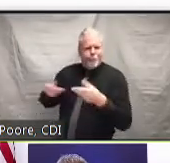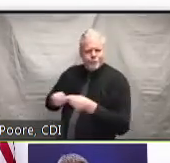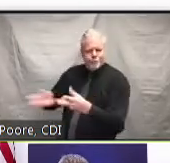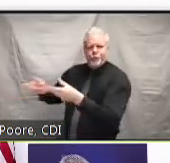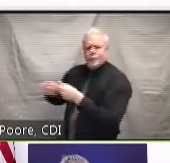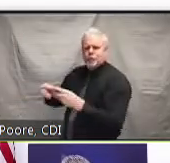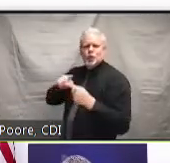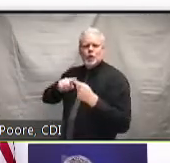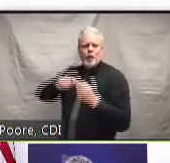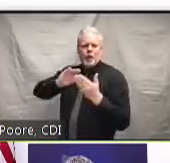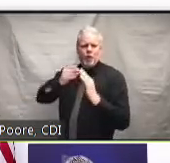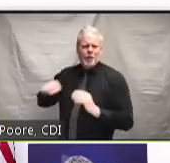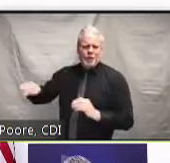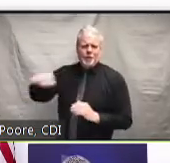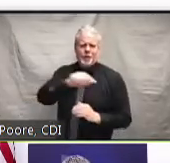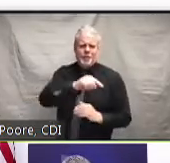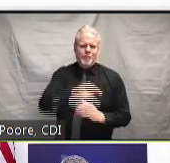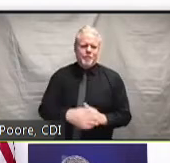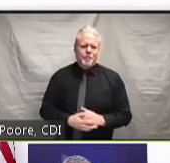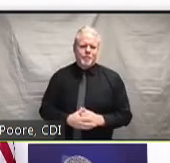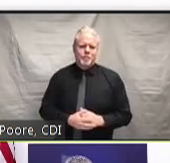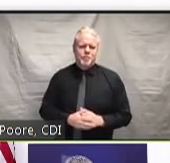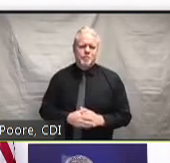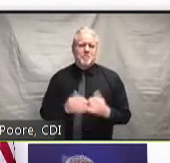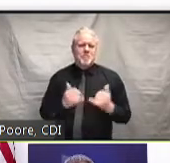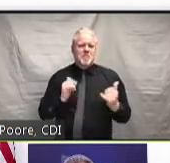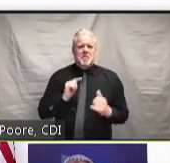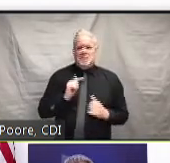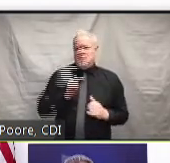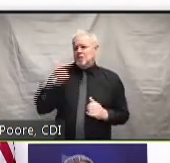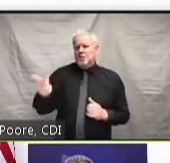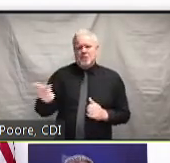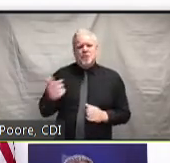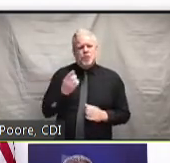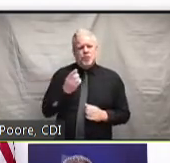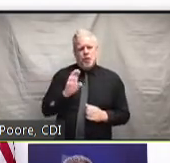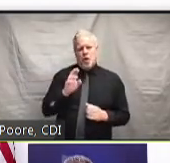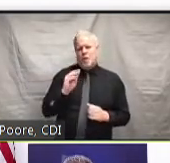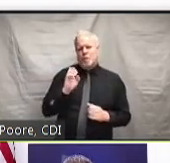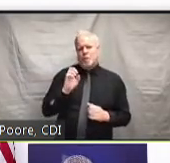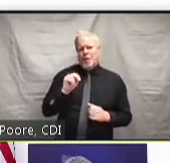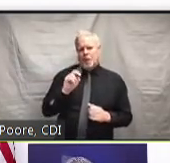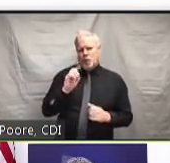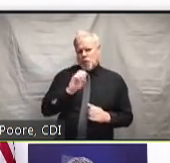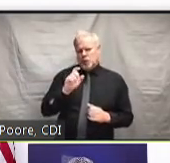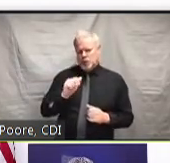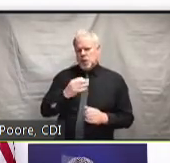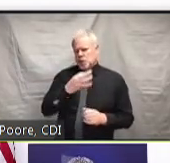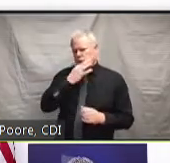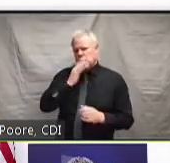is Super Bowl Sunday. Typically, it's one of the most popular gathering days at this time of the year.